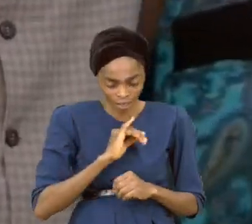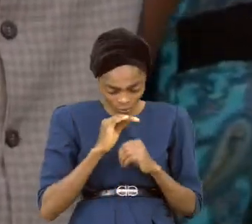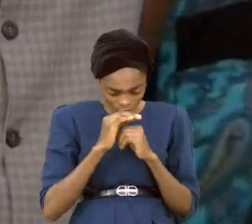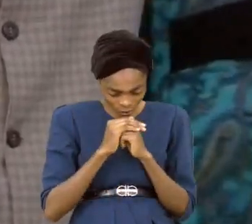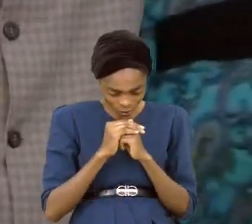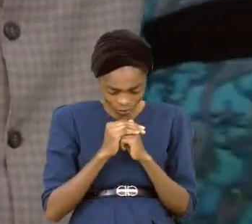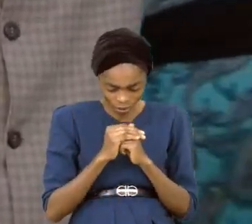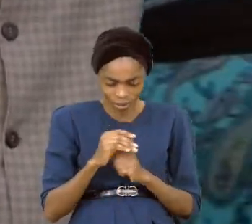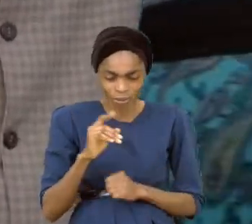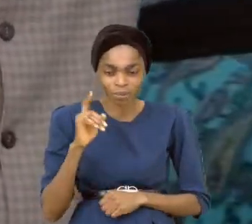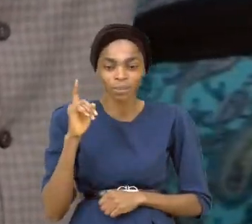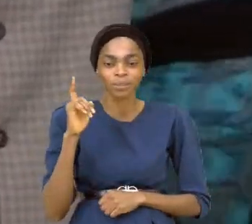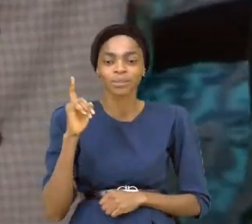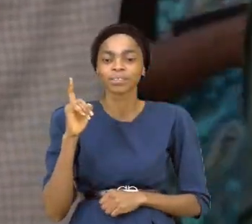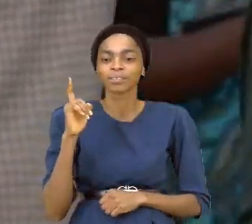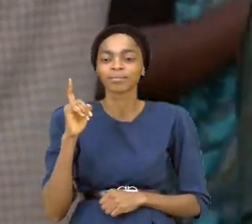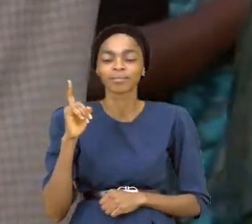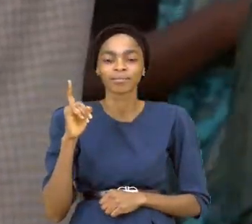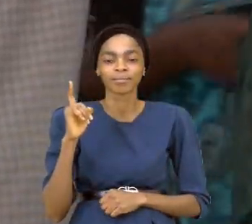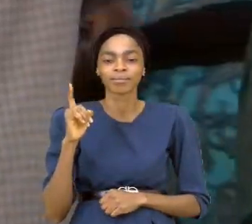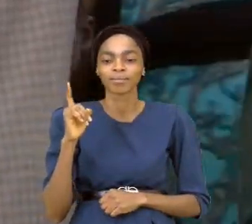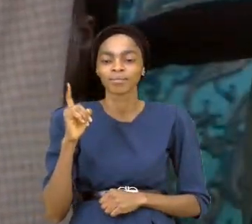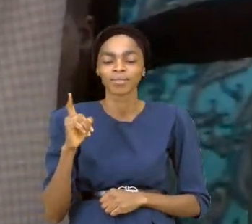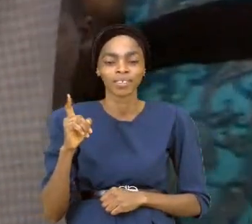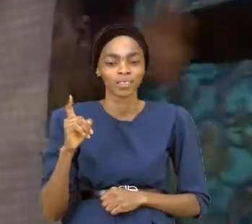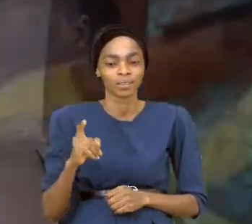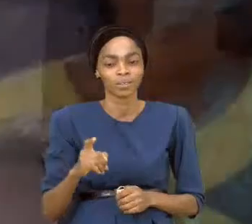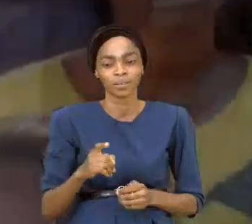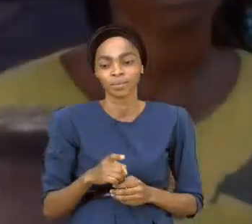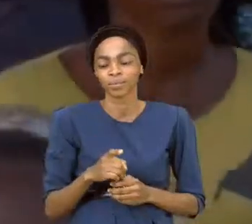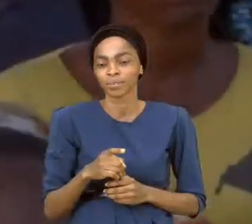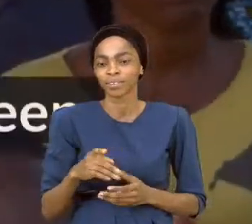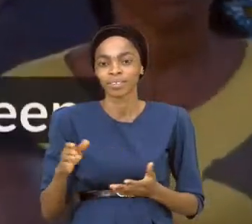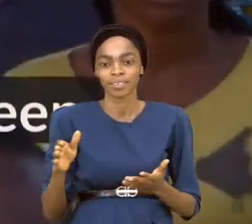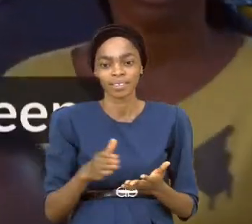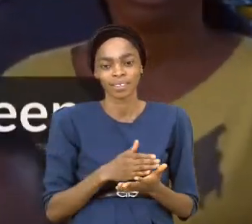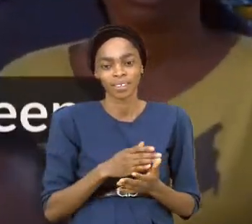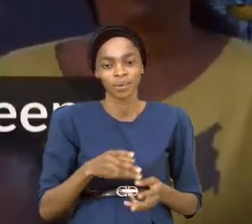I worship you. Now lift your voice, sing, call it out.